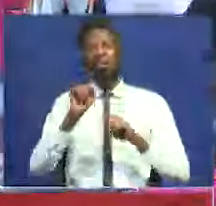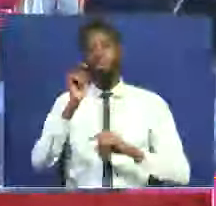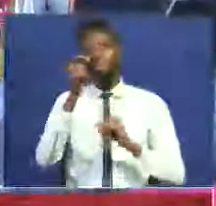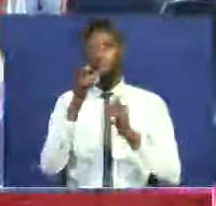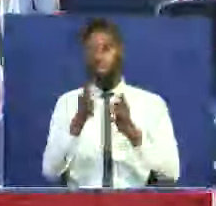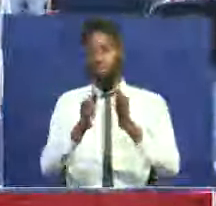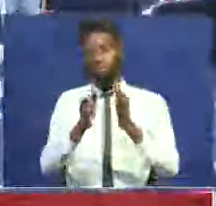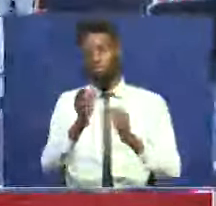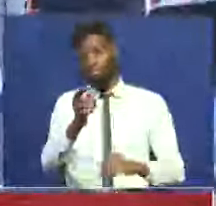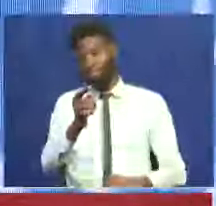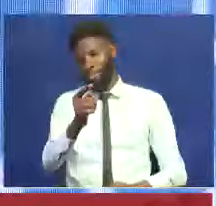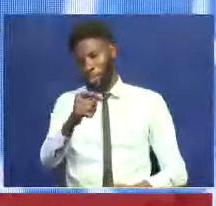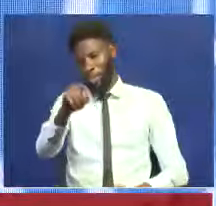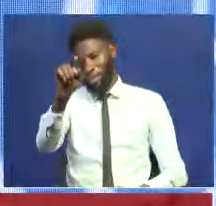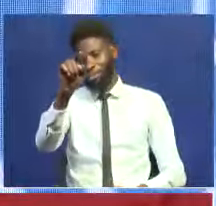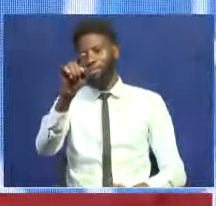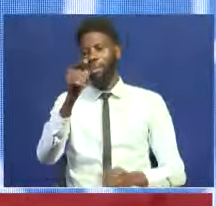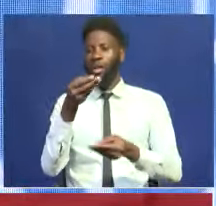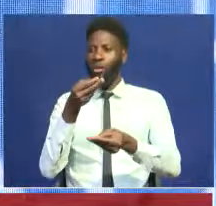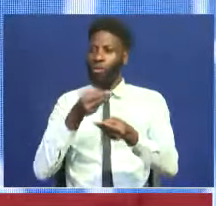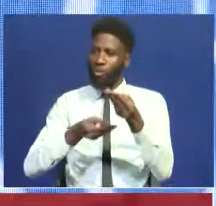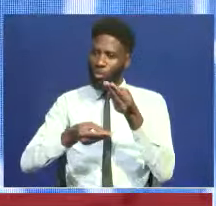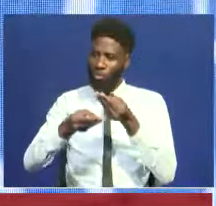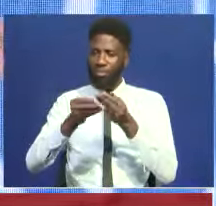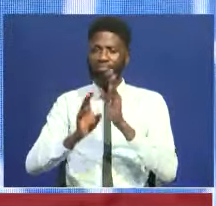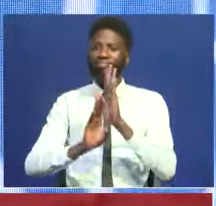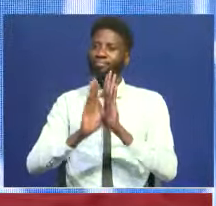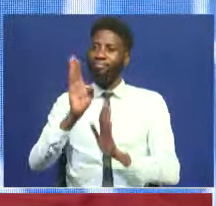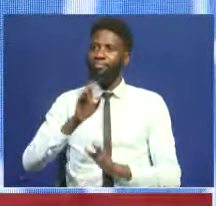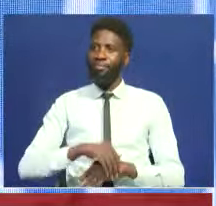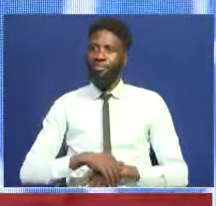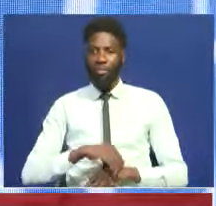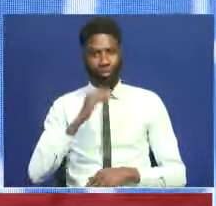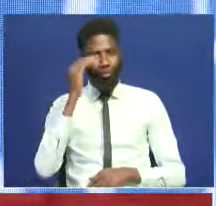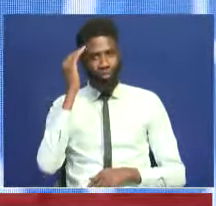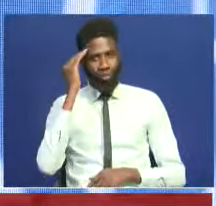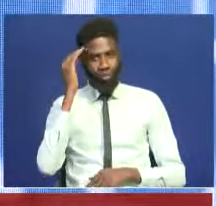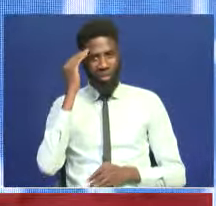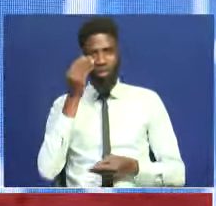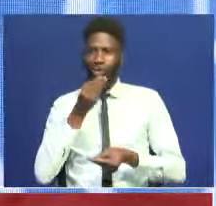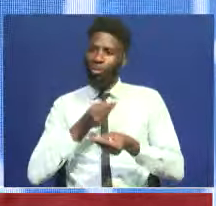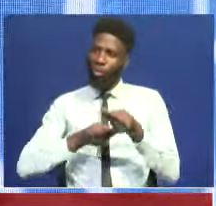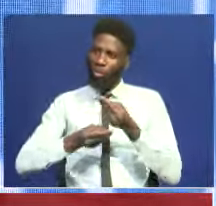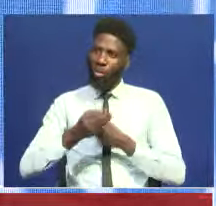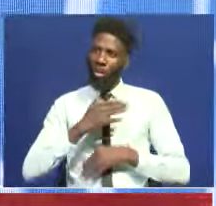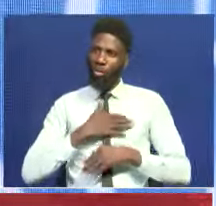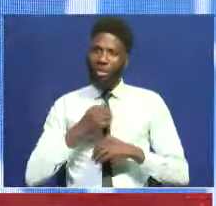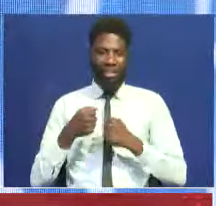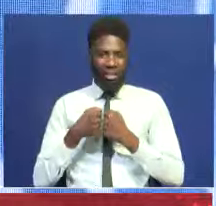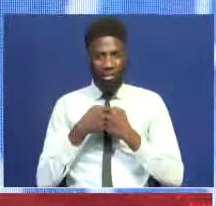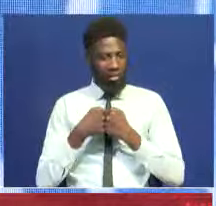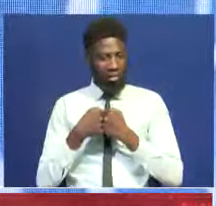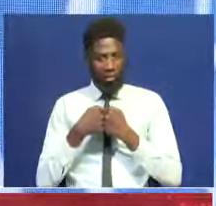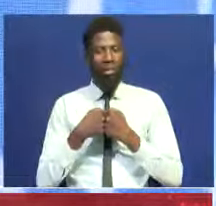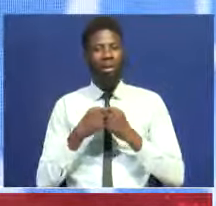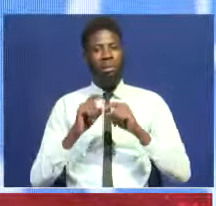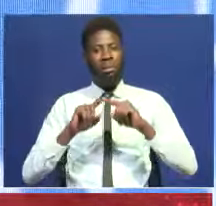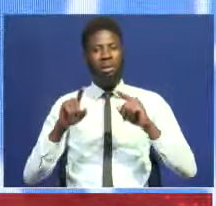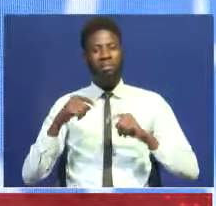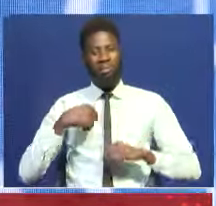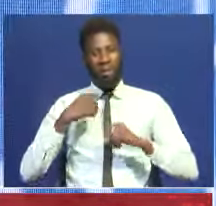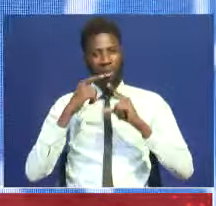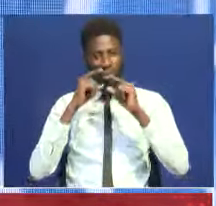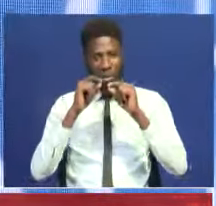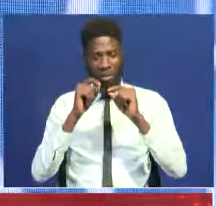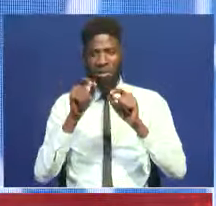to economic recovery. I know we have challenges with our economy. But I want to tell the people of Kenya,